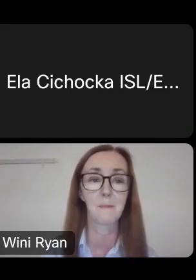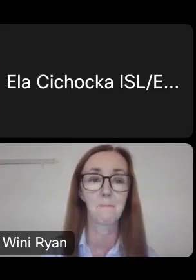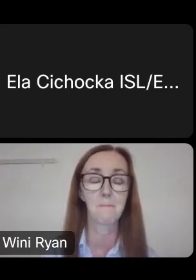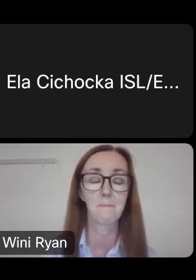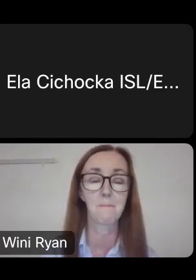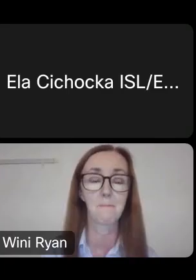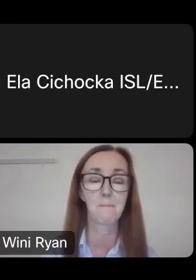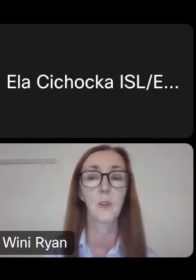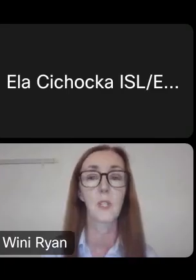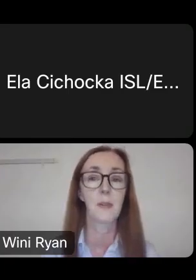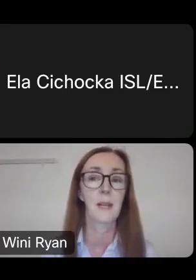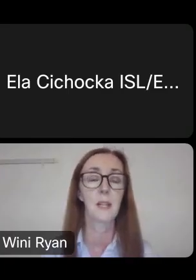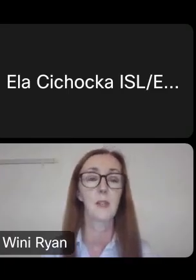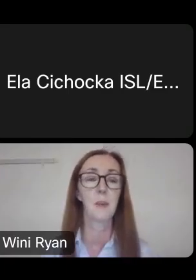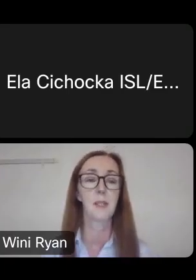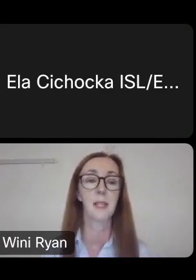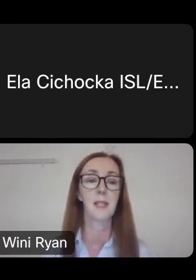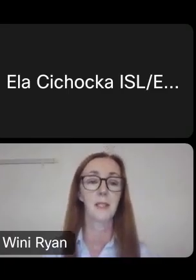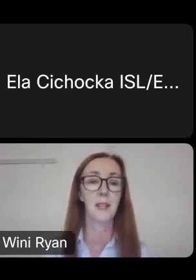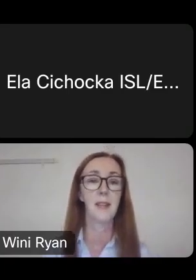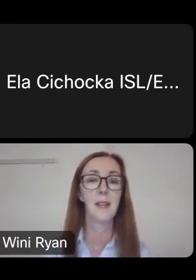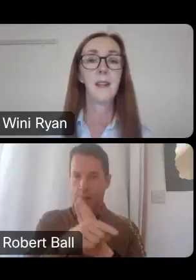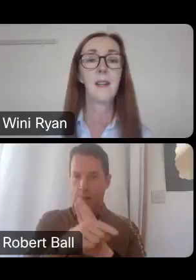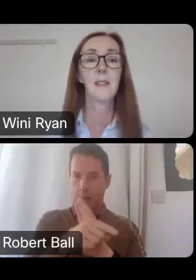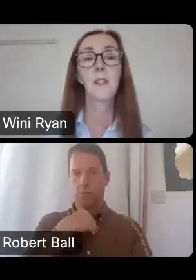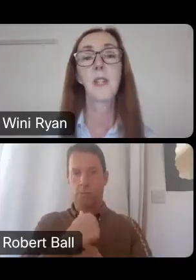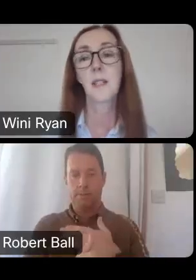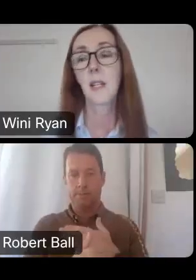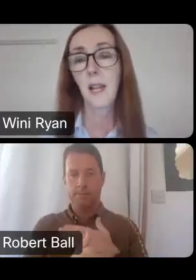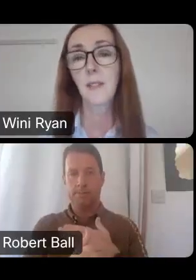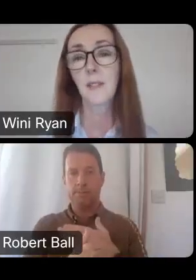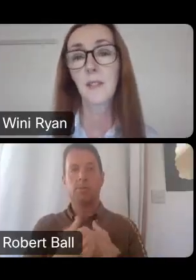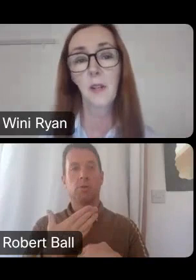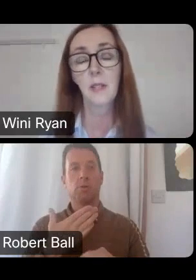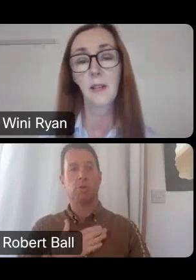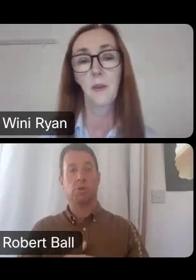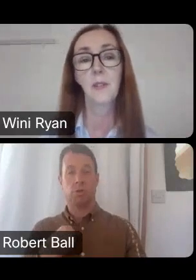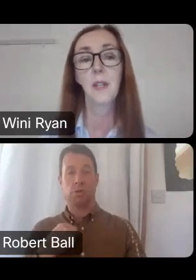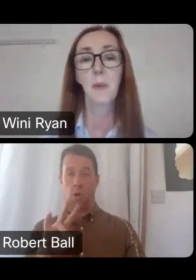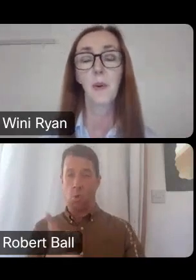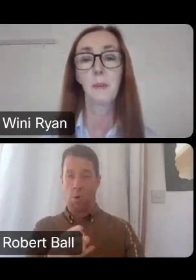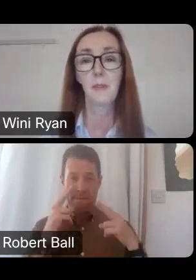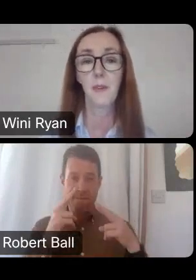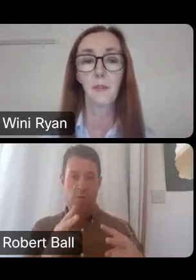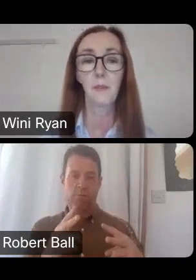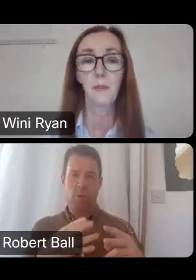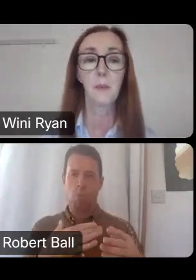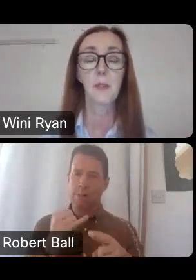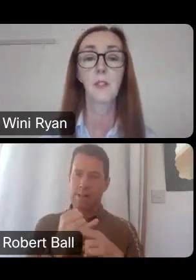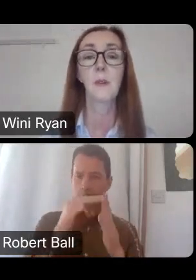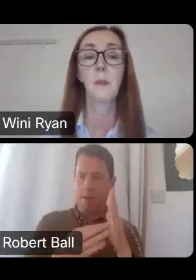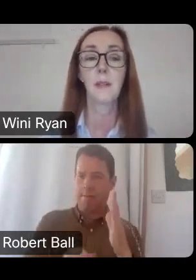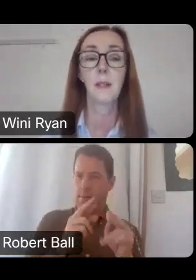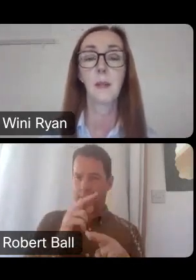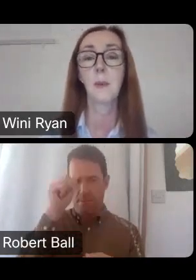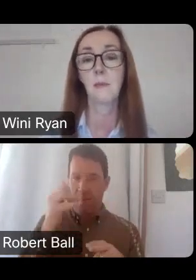with. So I'll talk to you about that later in the presentation today. Just at a glance to give you an idea of what's in our program, if you're not familiar with it,